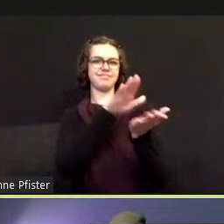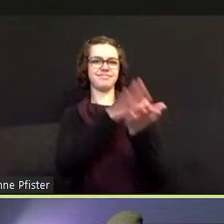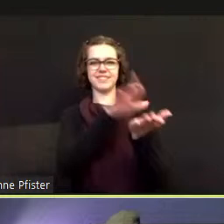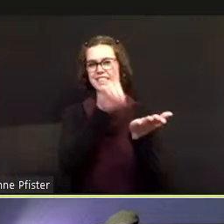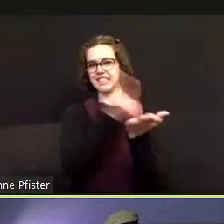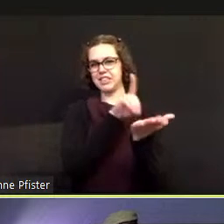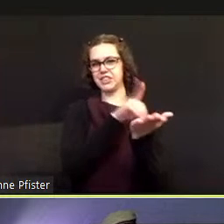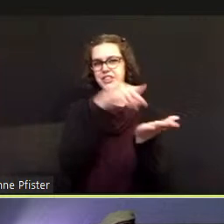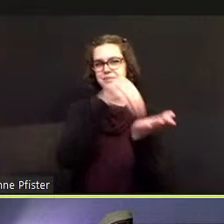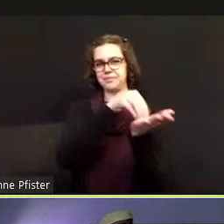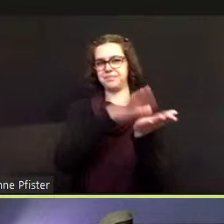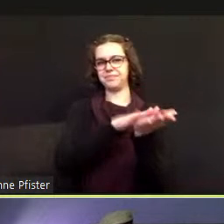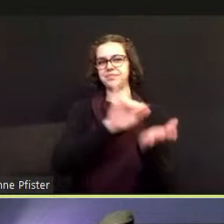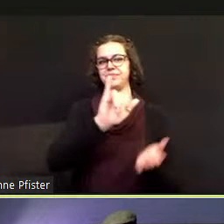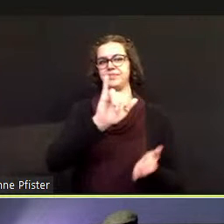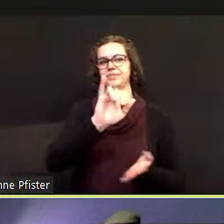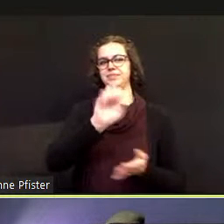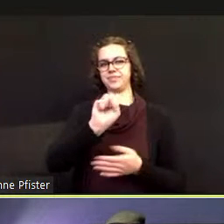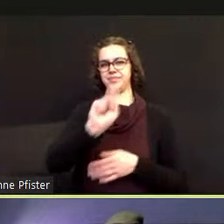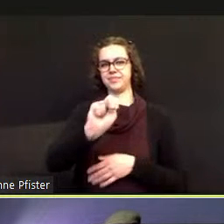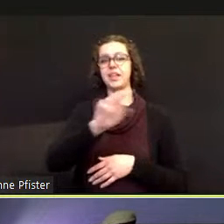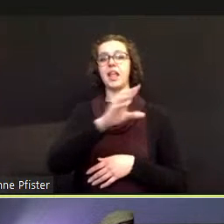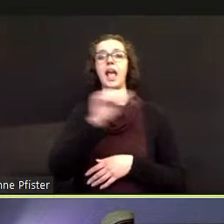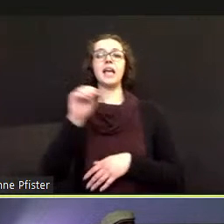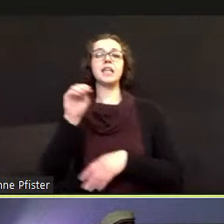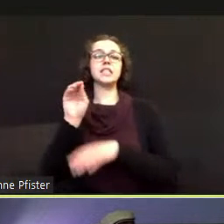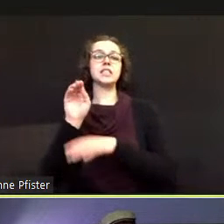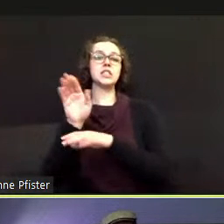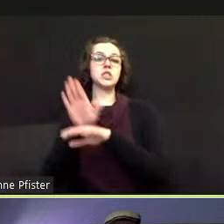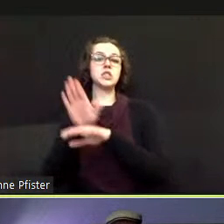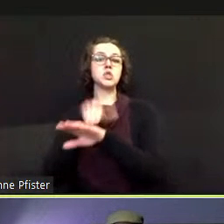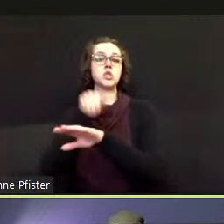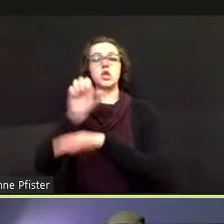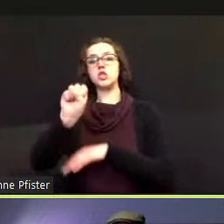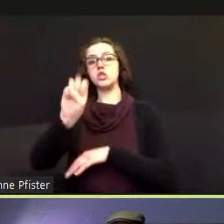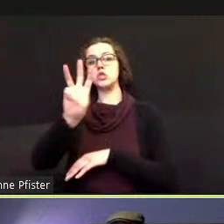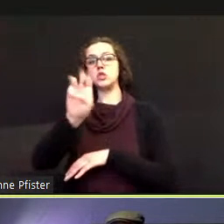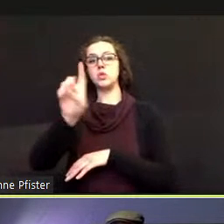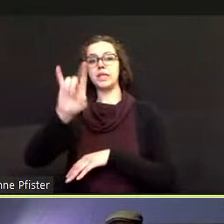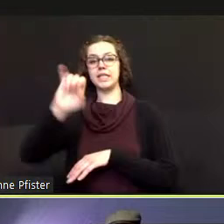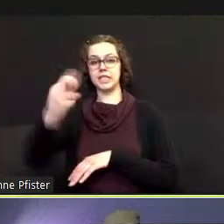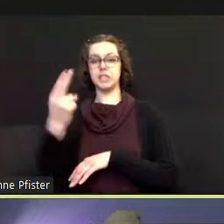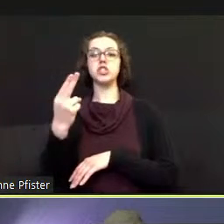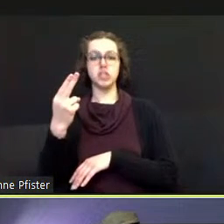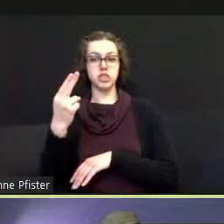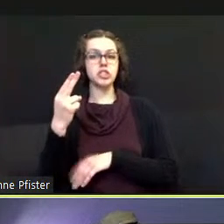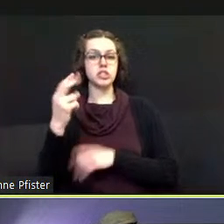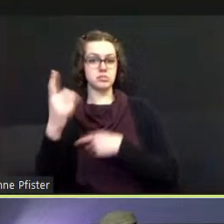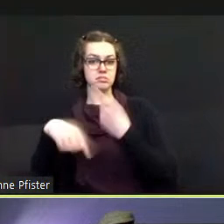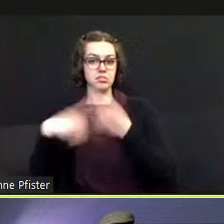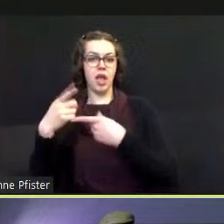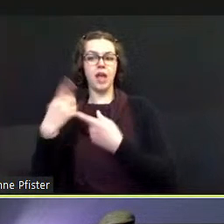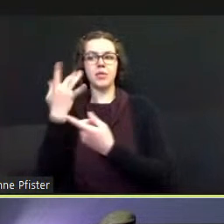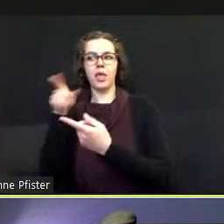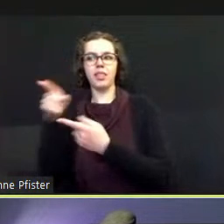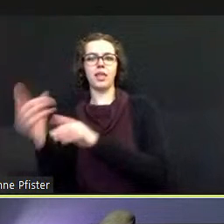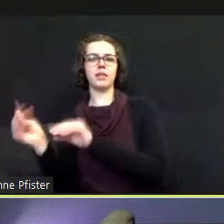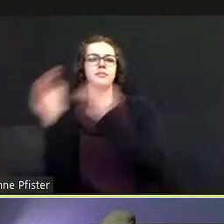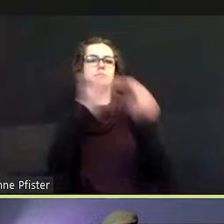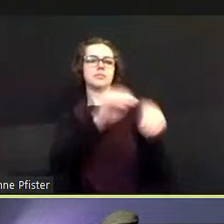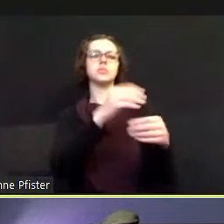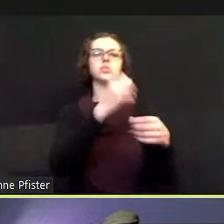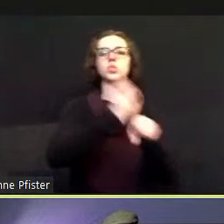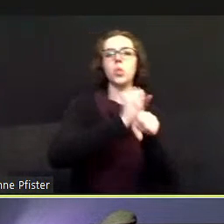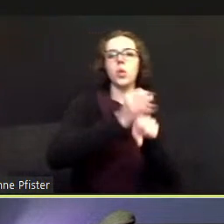then I also learned some Swedish Sign Language when I was doing some field work in Sweden because the Swedes had been working in Nicaragua. So there was some